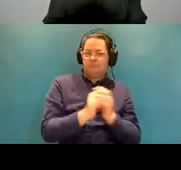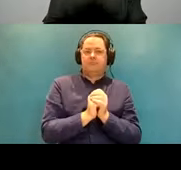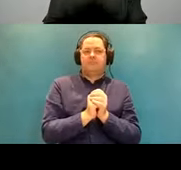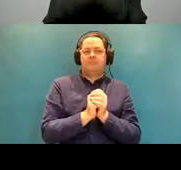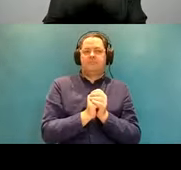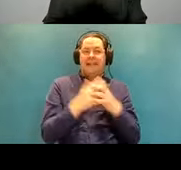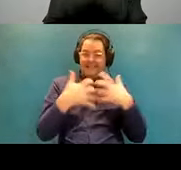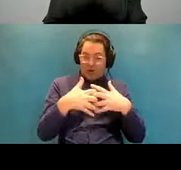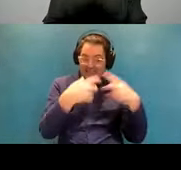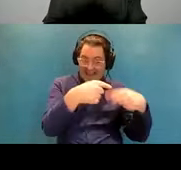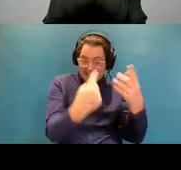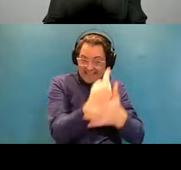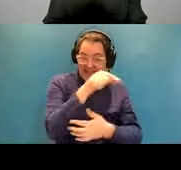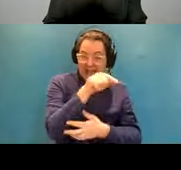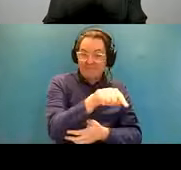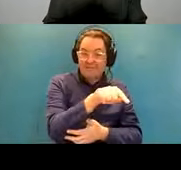what doesn't it?